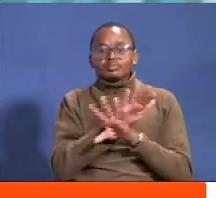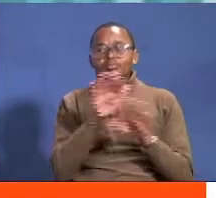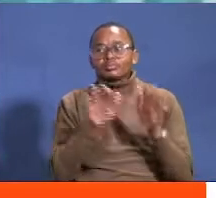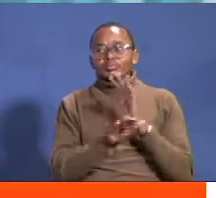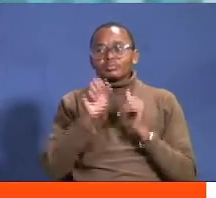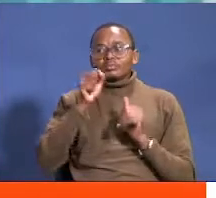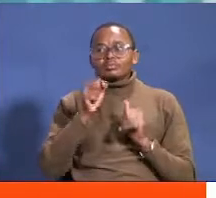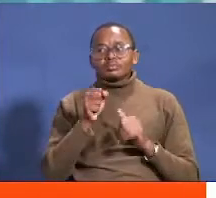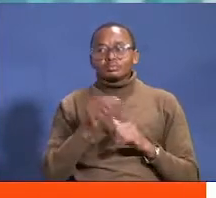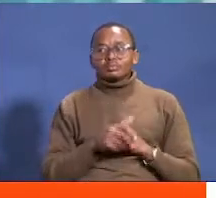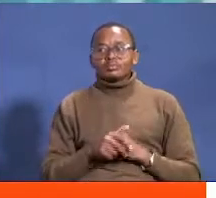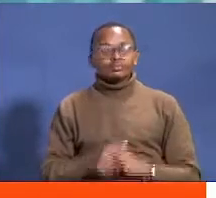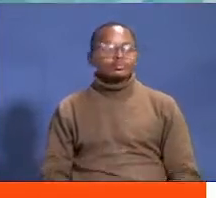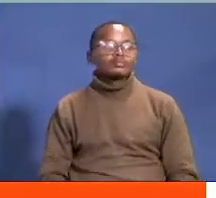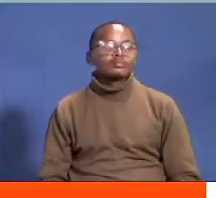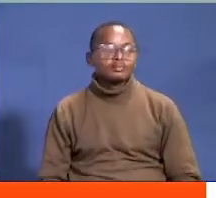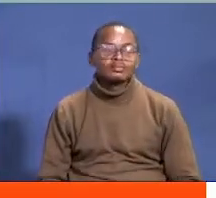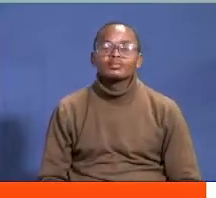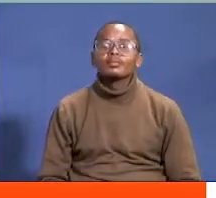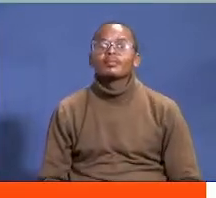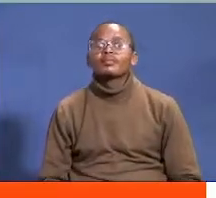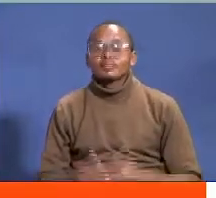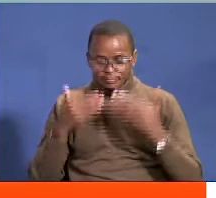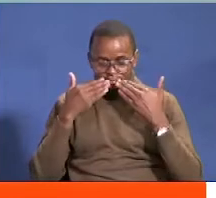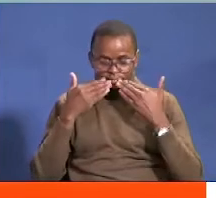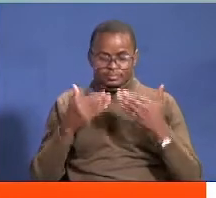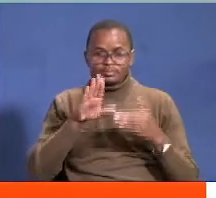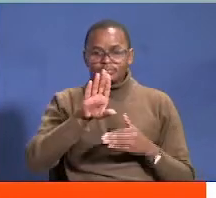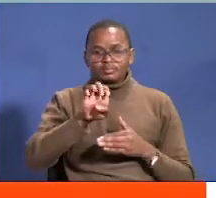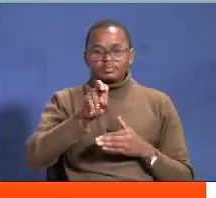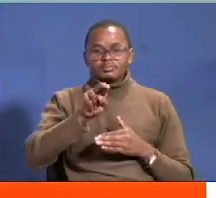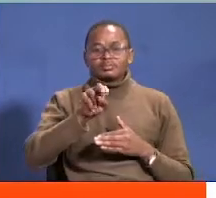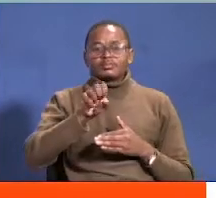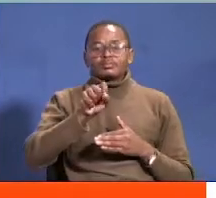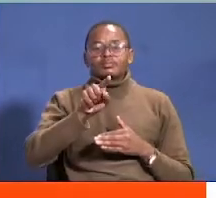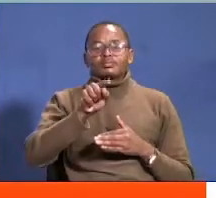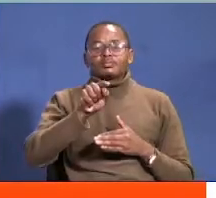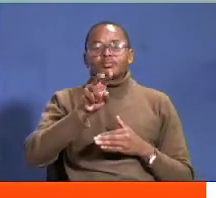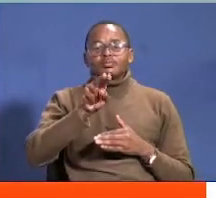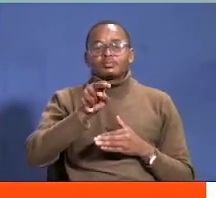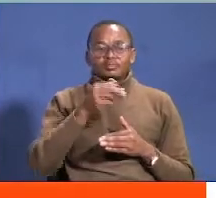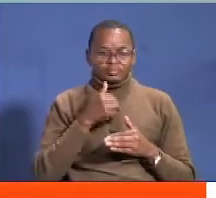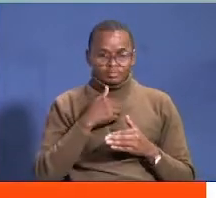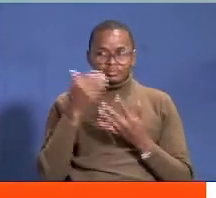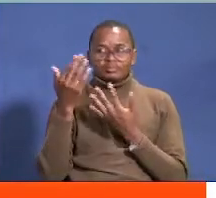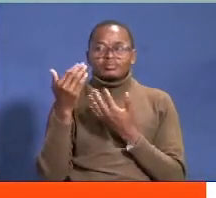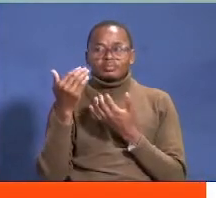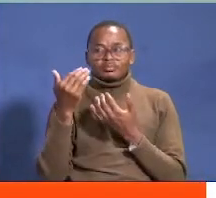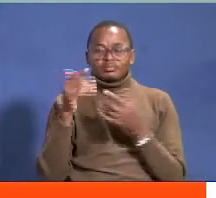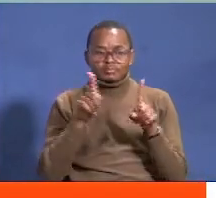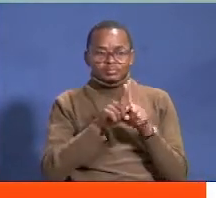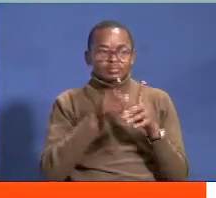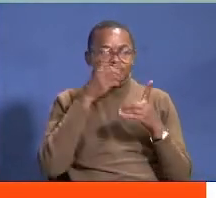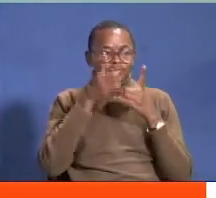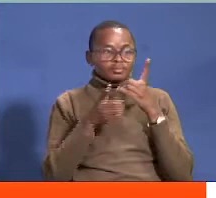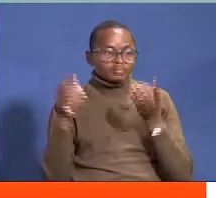right. Yeah. So that's it. All right. So thank you so much, Benson, for dedicating your time for this discussion. We hope to have such discussions